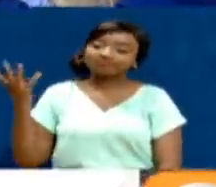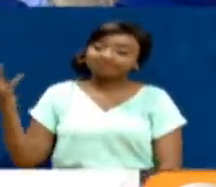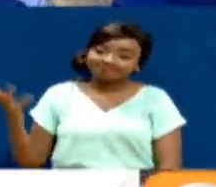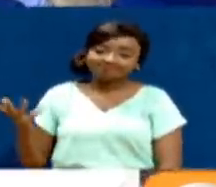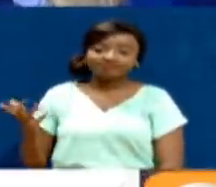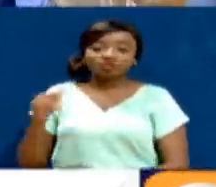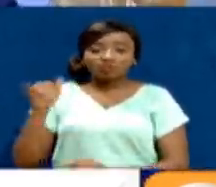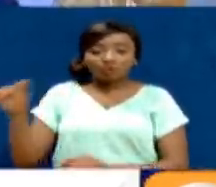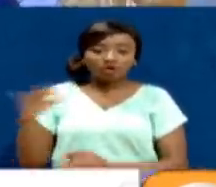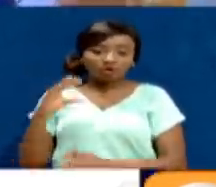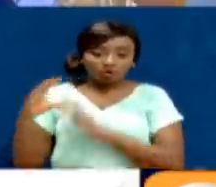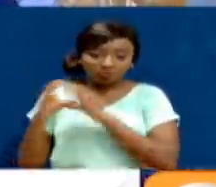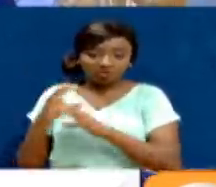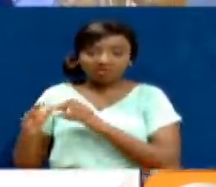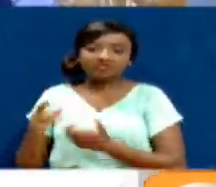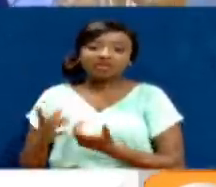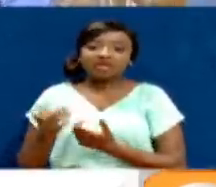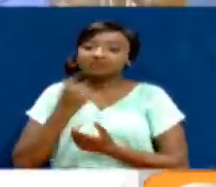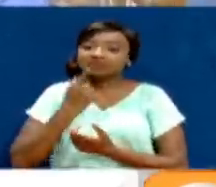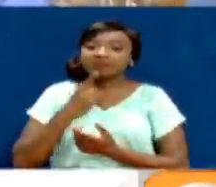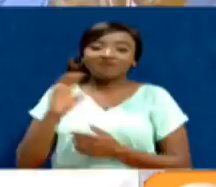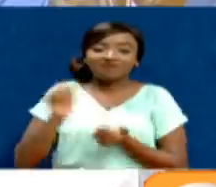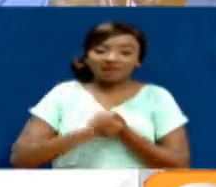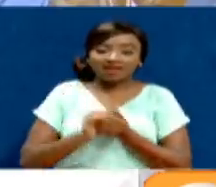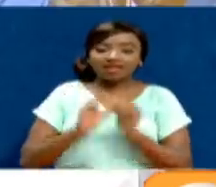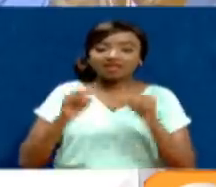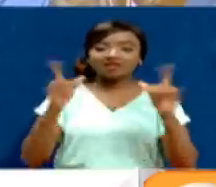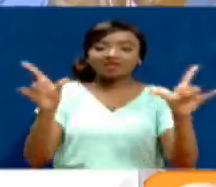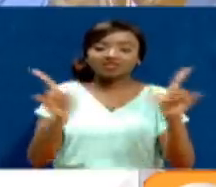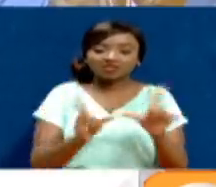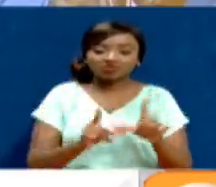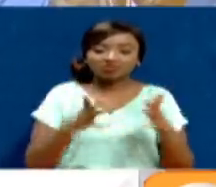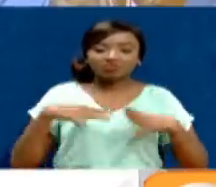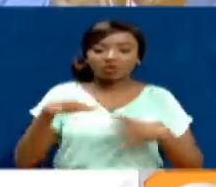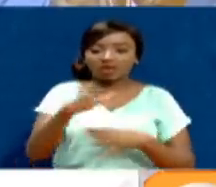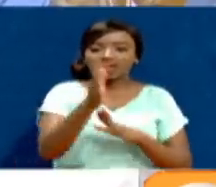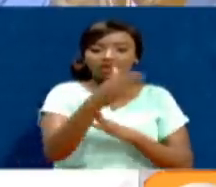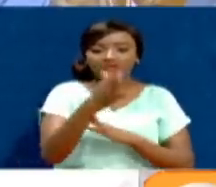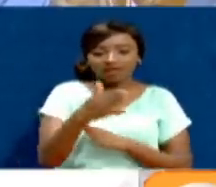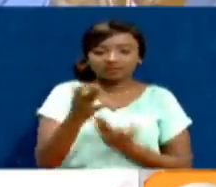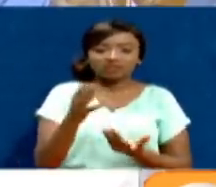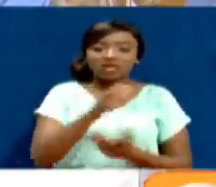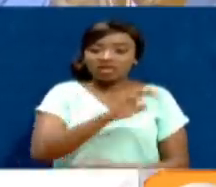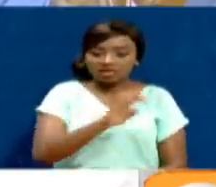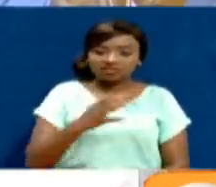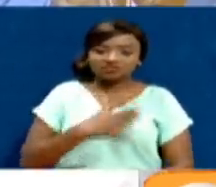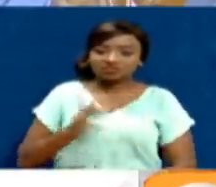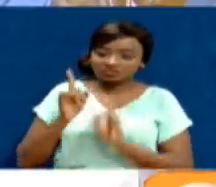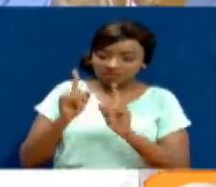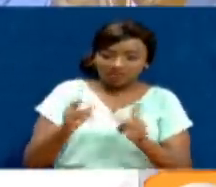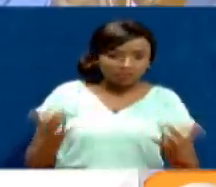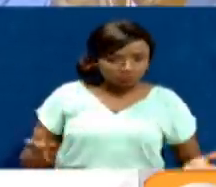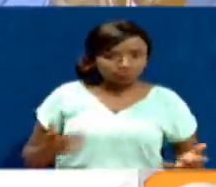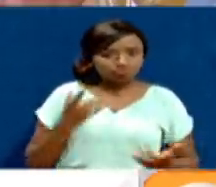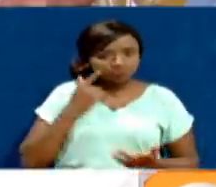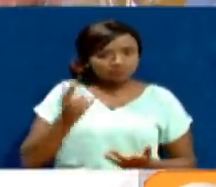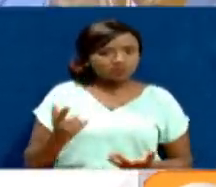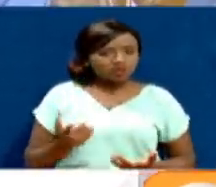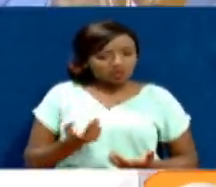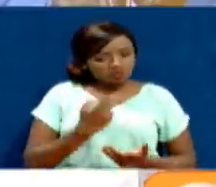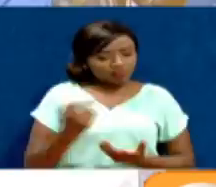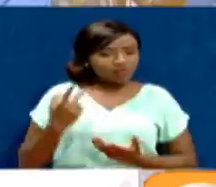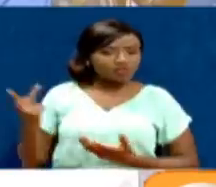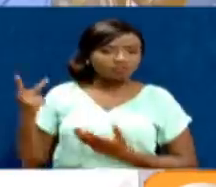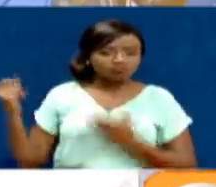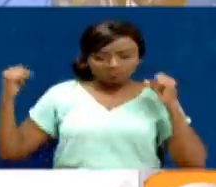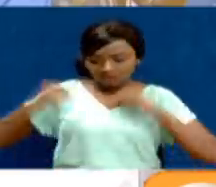to the people of Mbakasi East. I should be there. So there is that respect between me and Badi now. Okay. And to Kubali, Kubali, the hatchet,